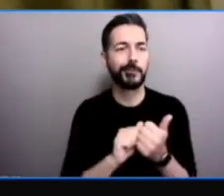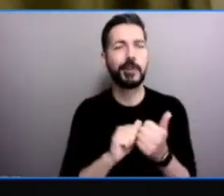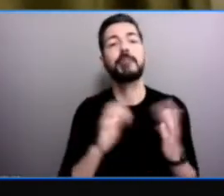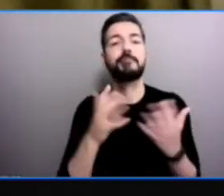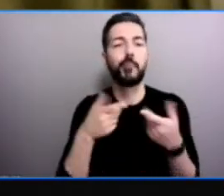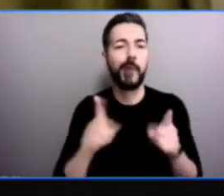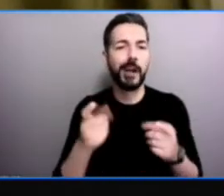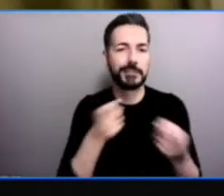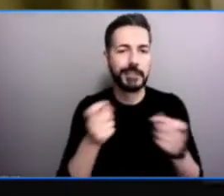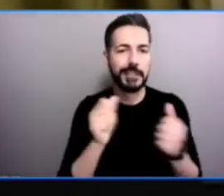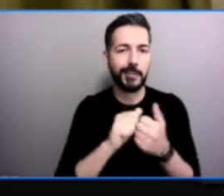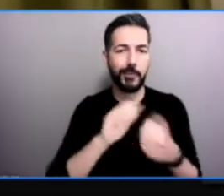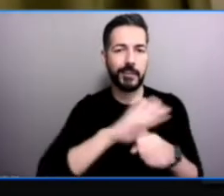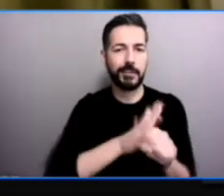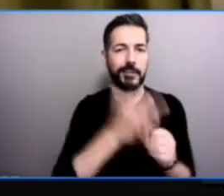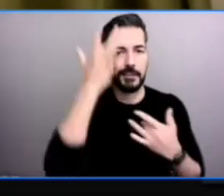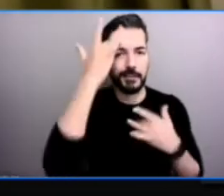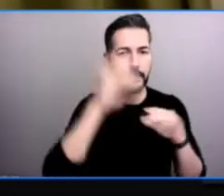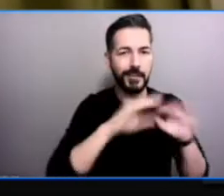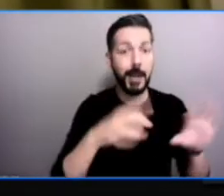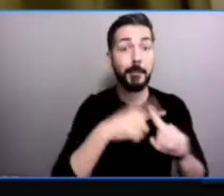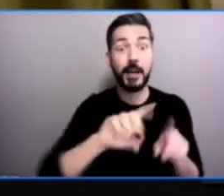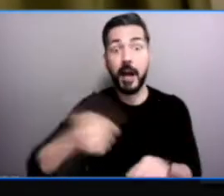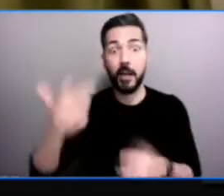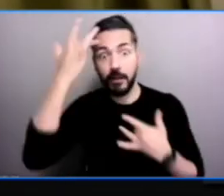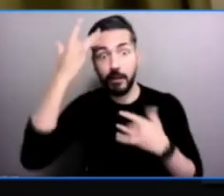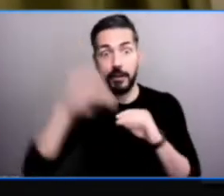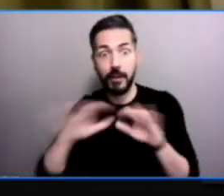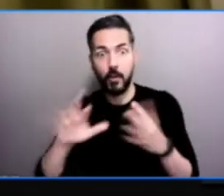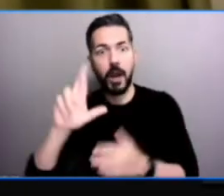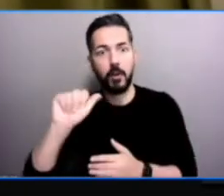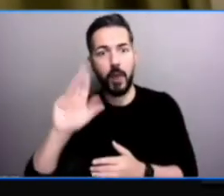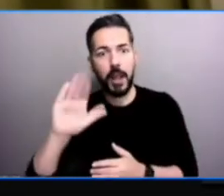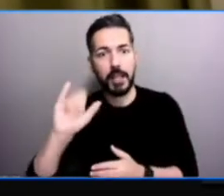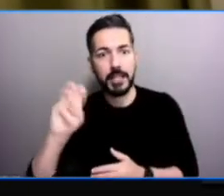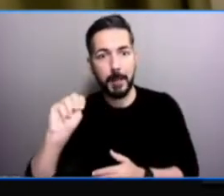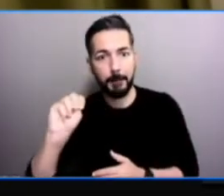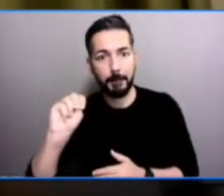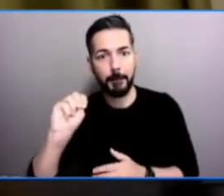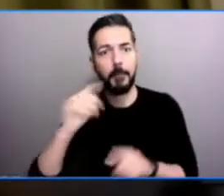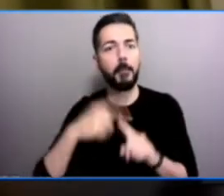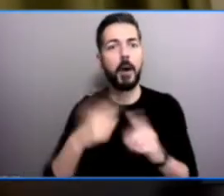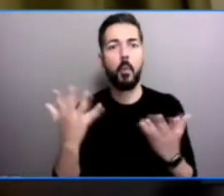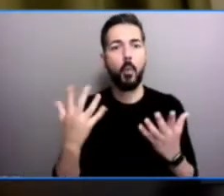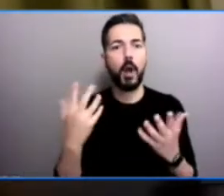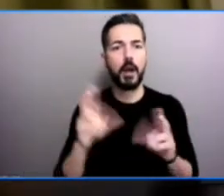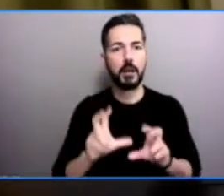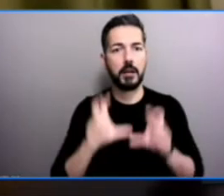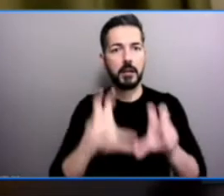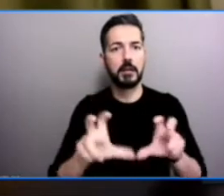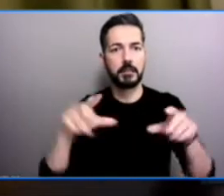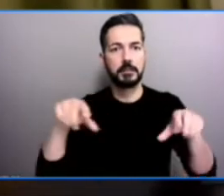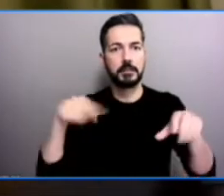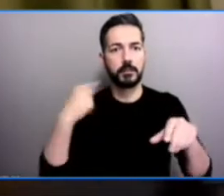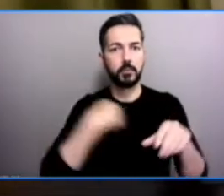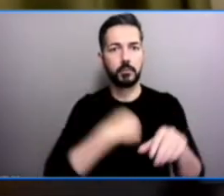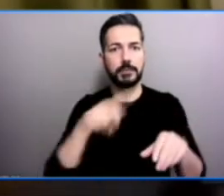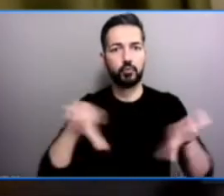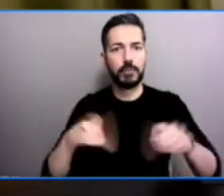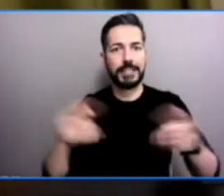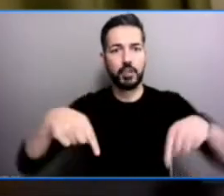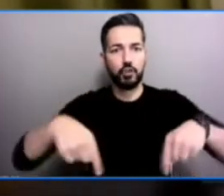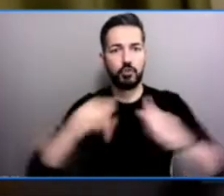introduce yourselves? Sure. I am Melina Cohen. Had the honor of working as the campaign manager